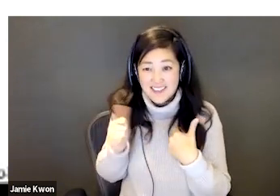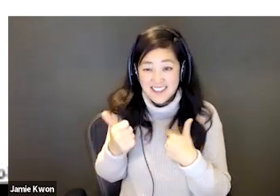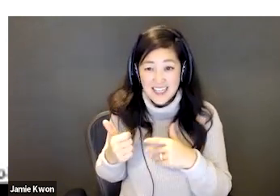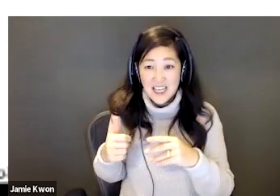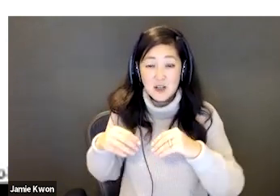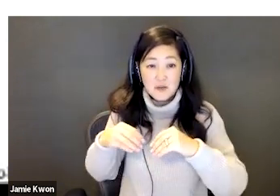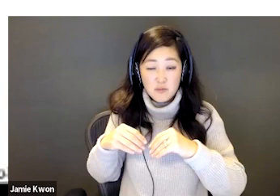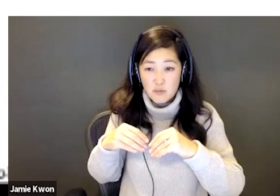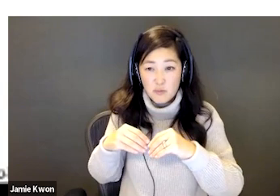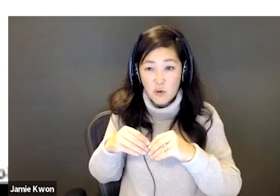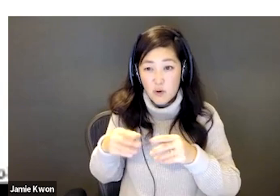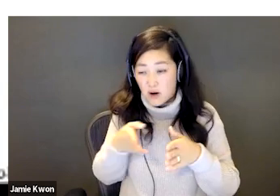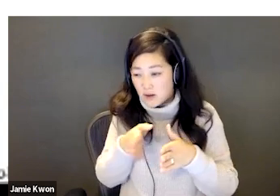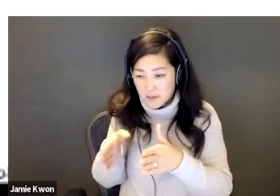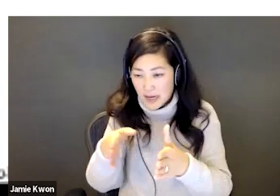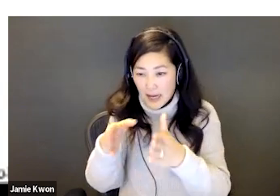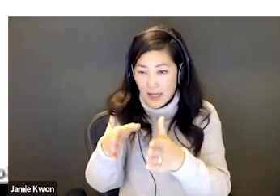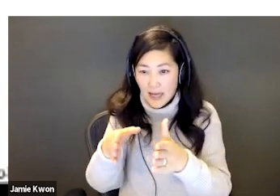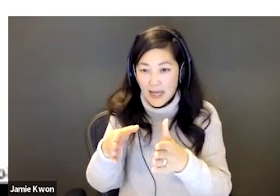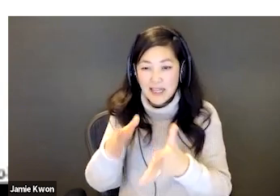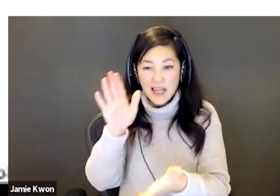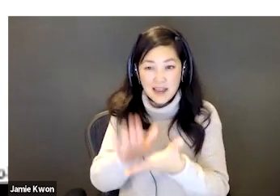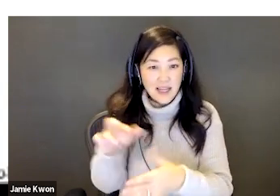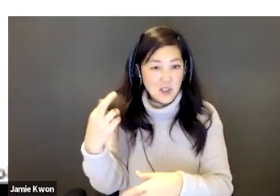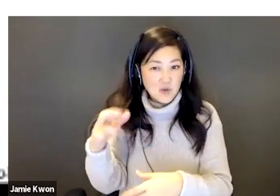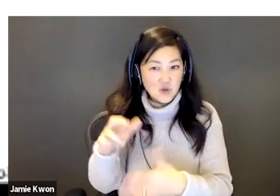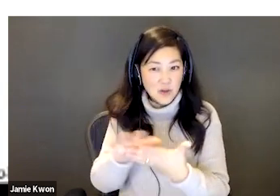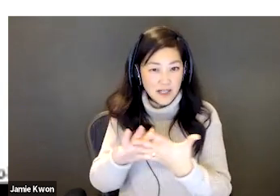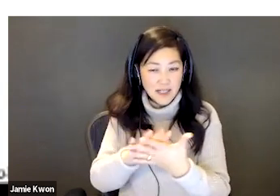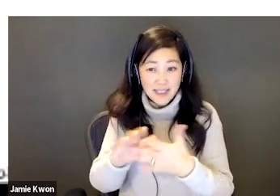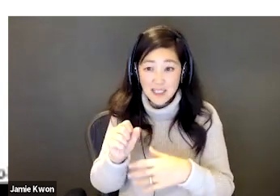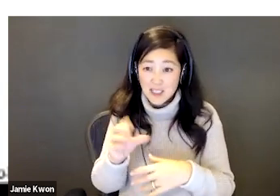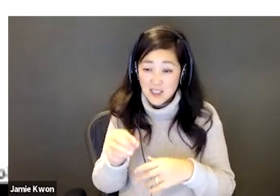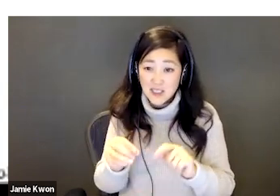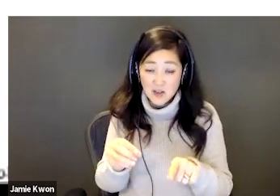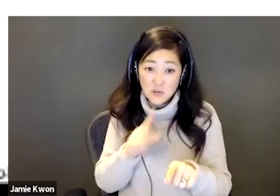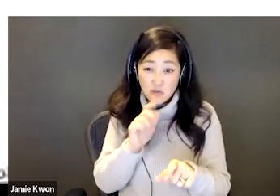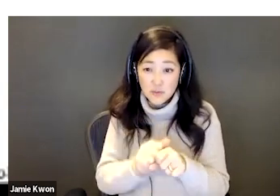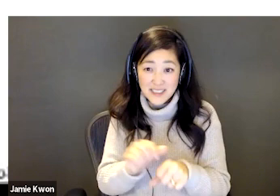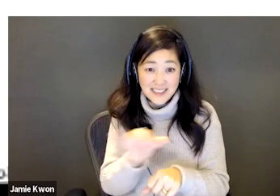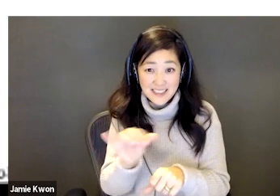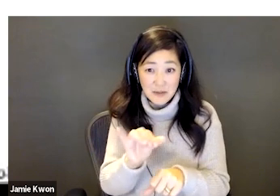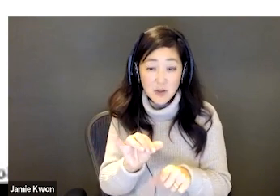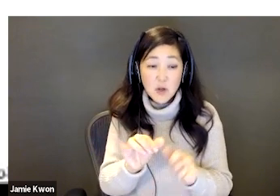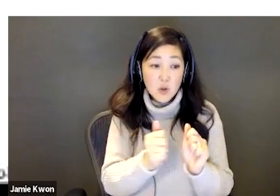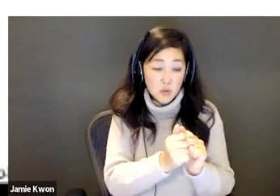matter. So there are actually more similarities between the differences, the neurological differences, such as